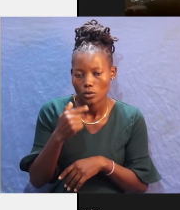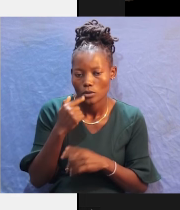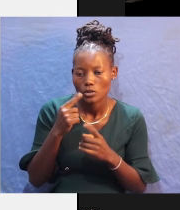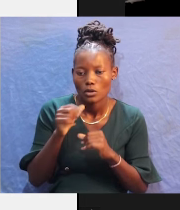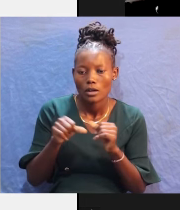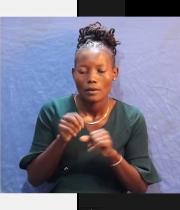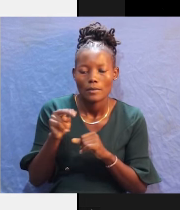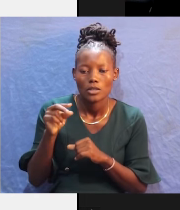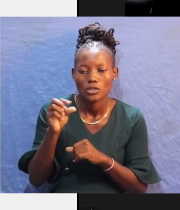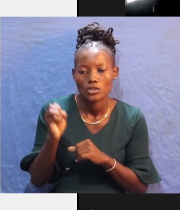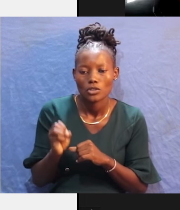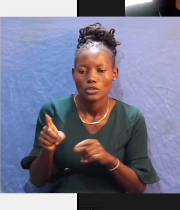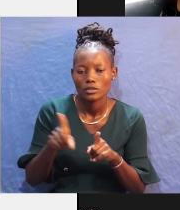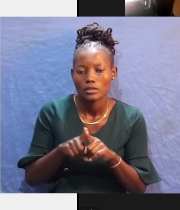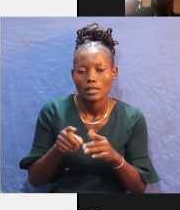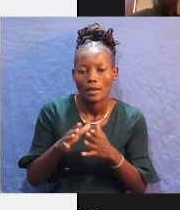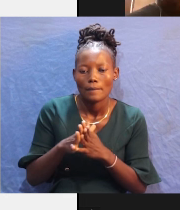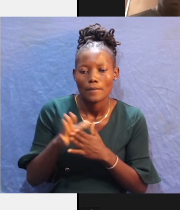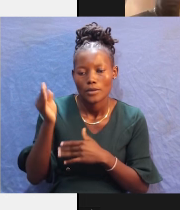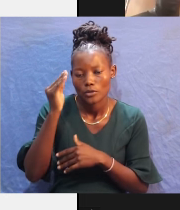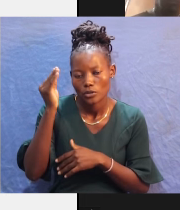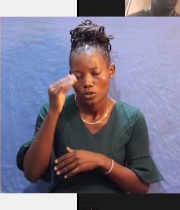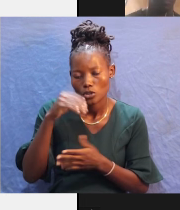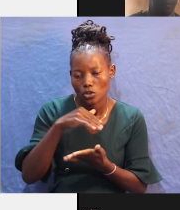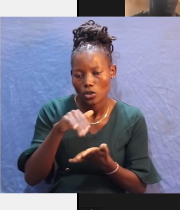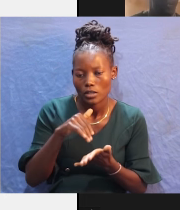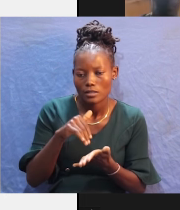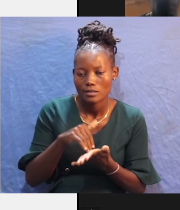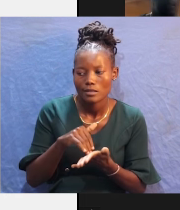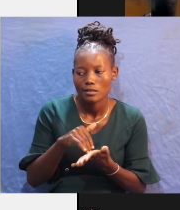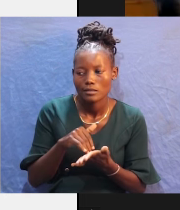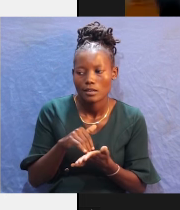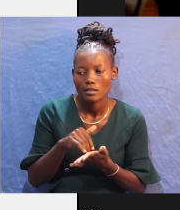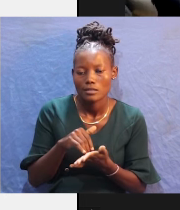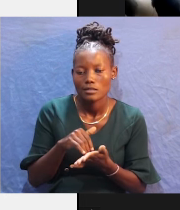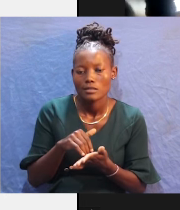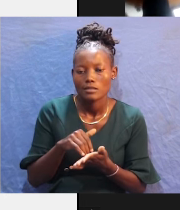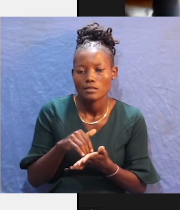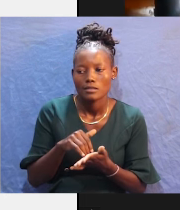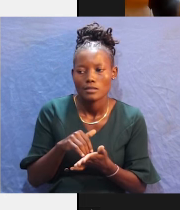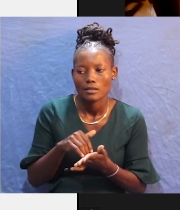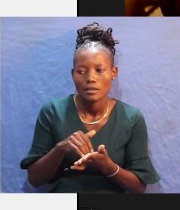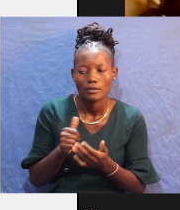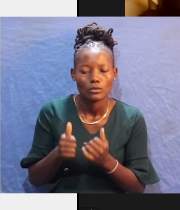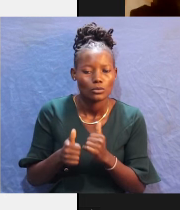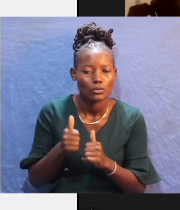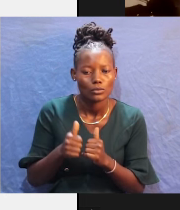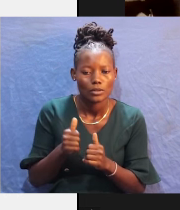municipalities, educational centers, they go into sport plus and plus sport, which is sport for